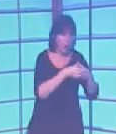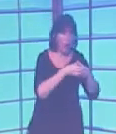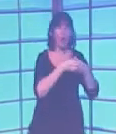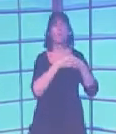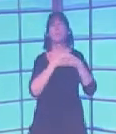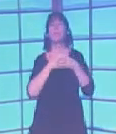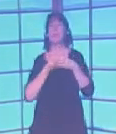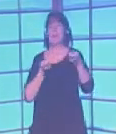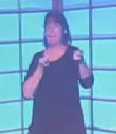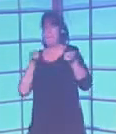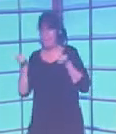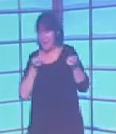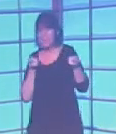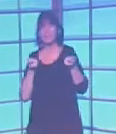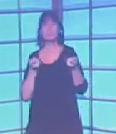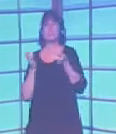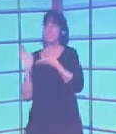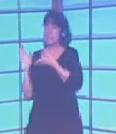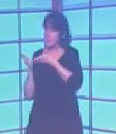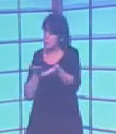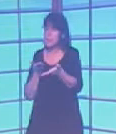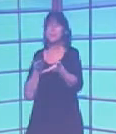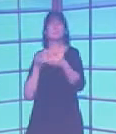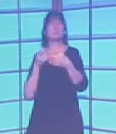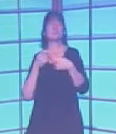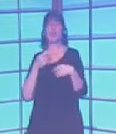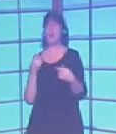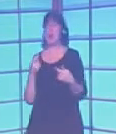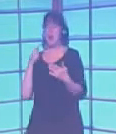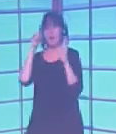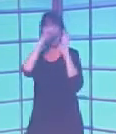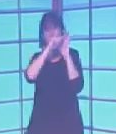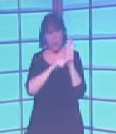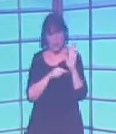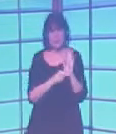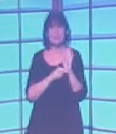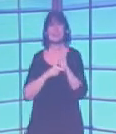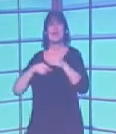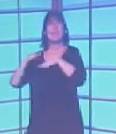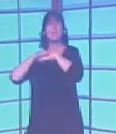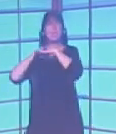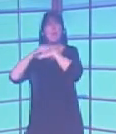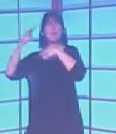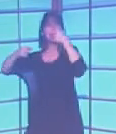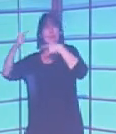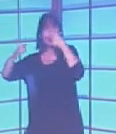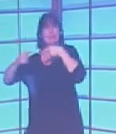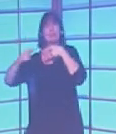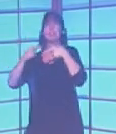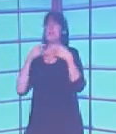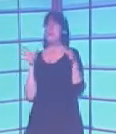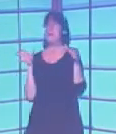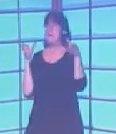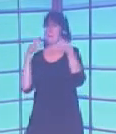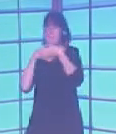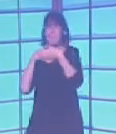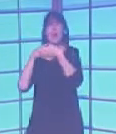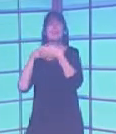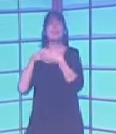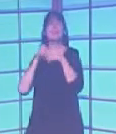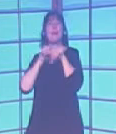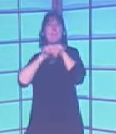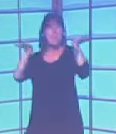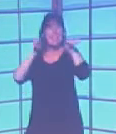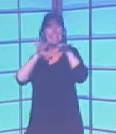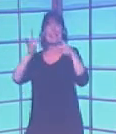club managers, sports stadiums and other venues, policymakers, politicians and all party groups, media representatives and other